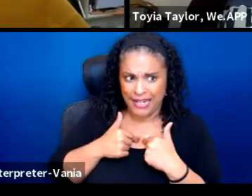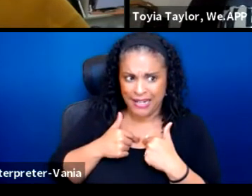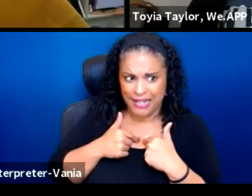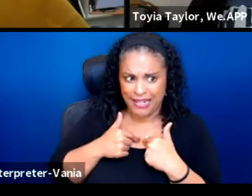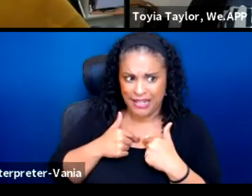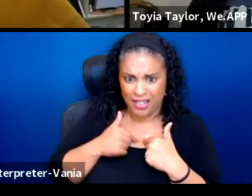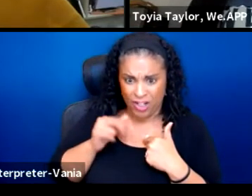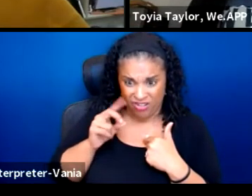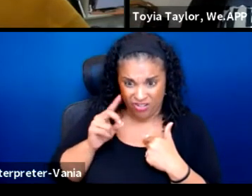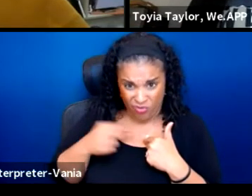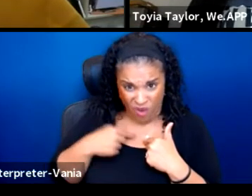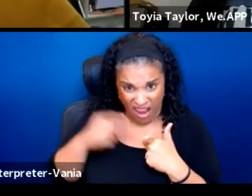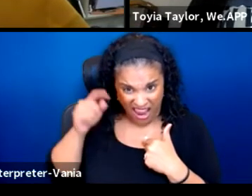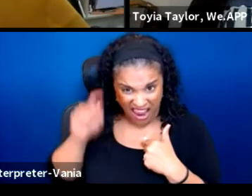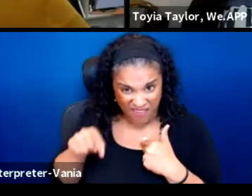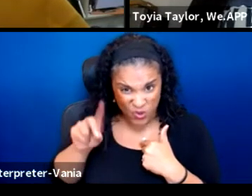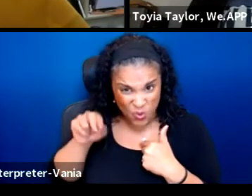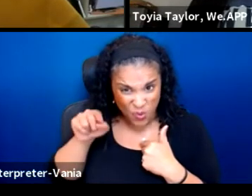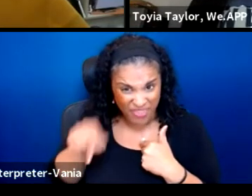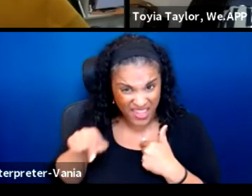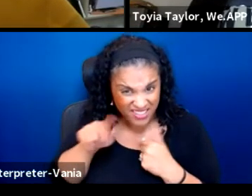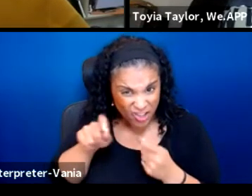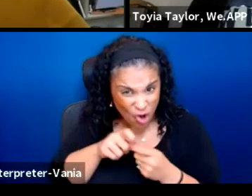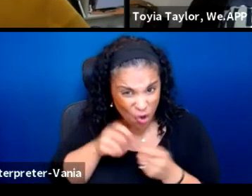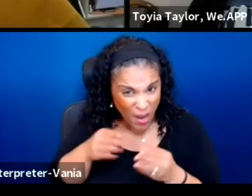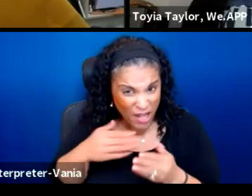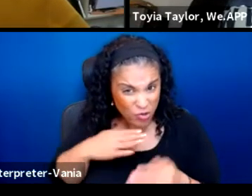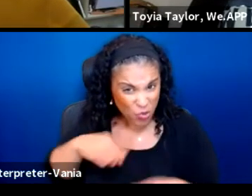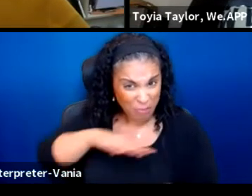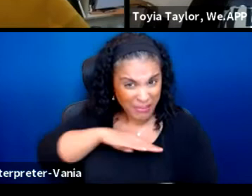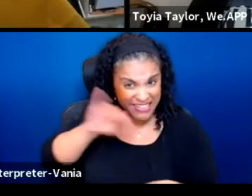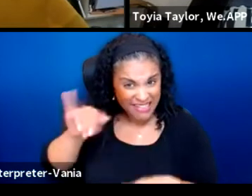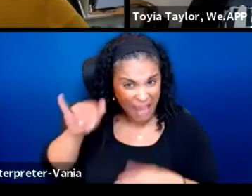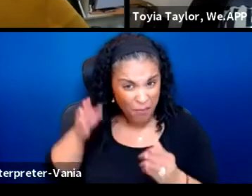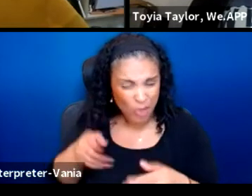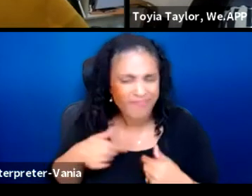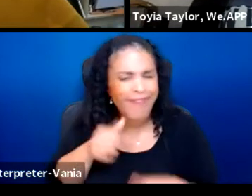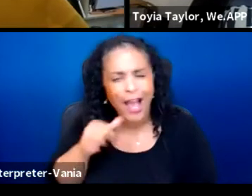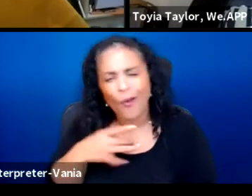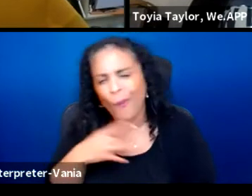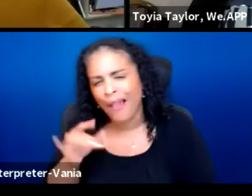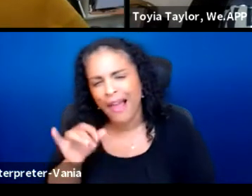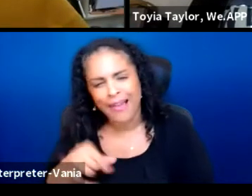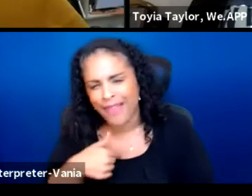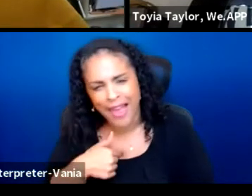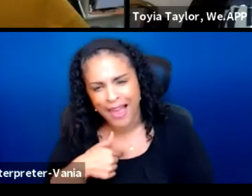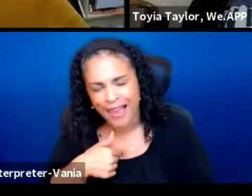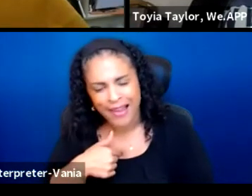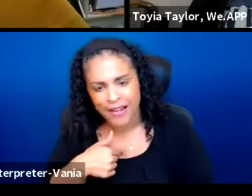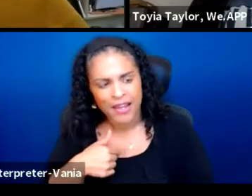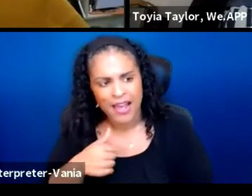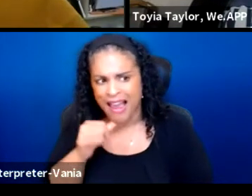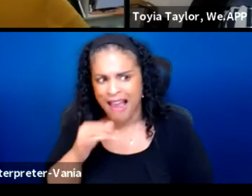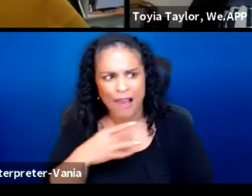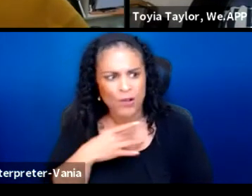do I have to do this a certain way to please them? I don't like that. And I don't think Blacks like that either.